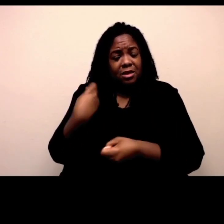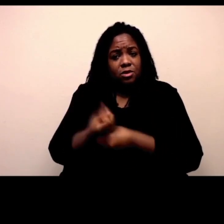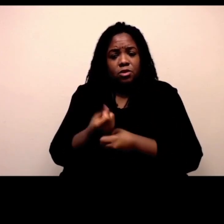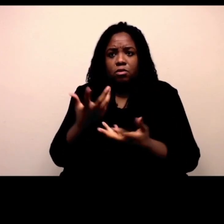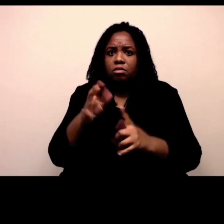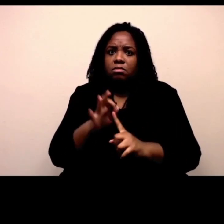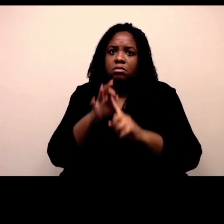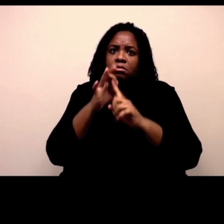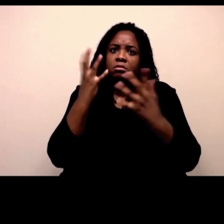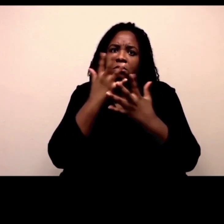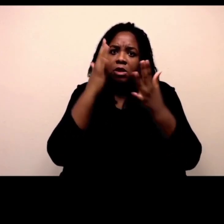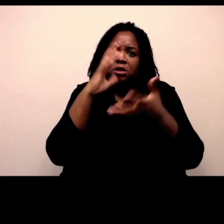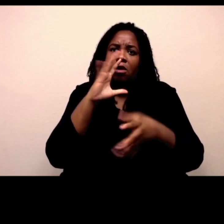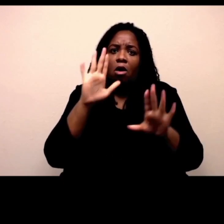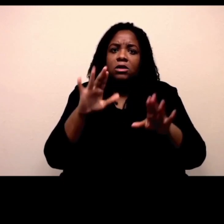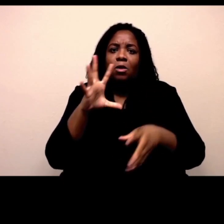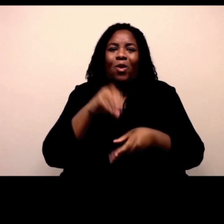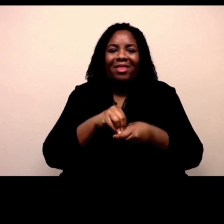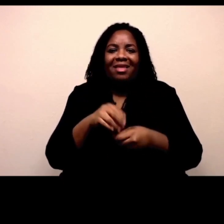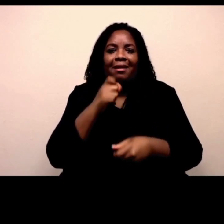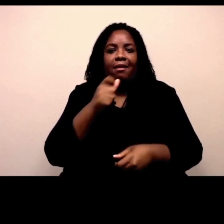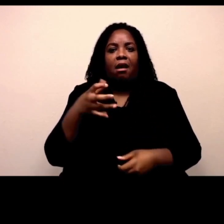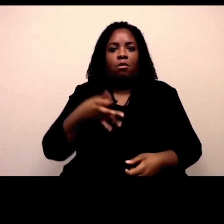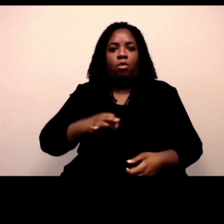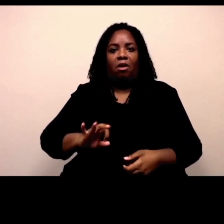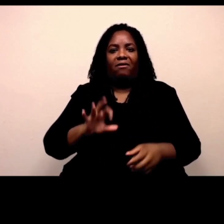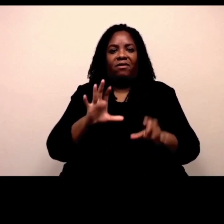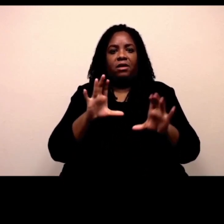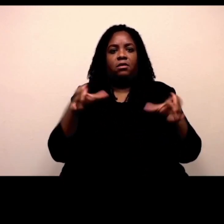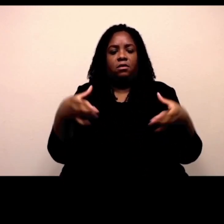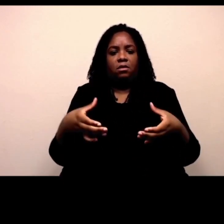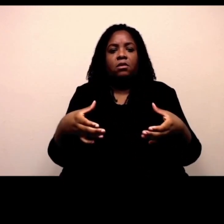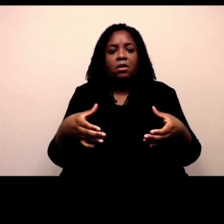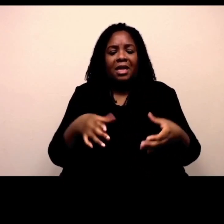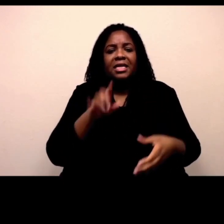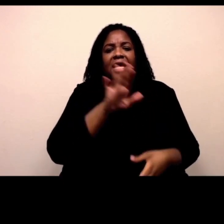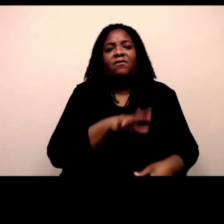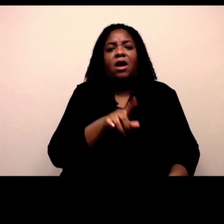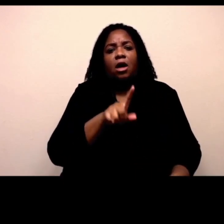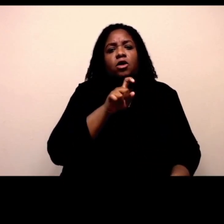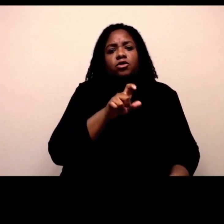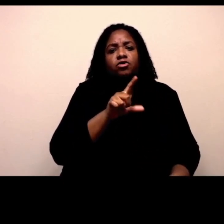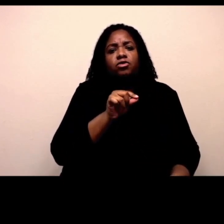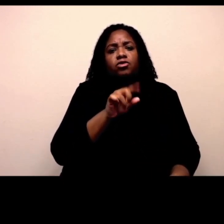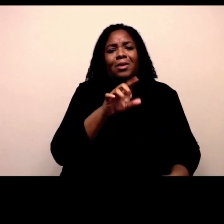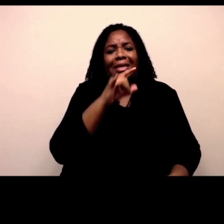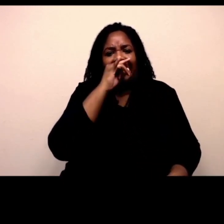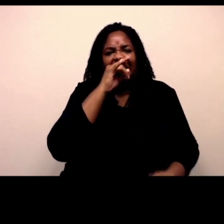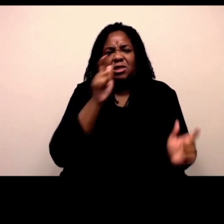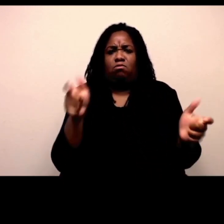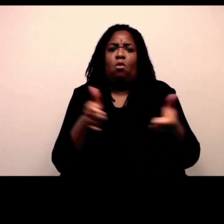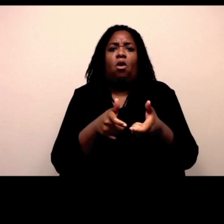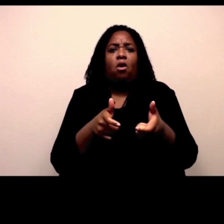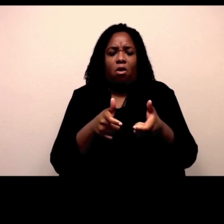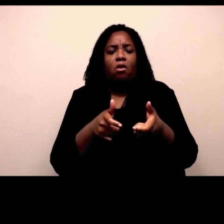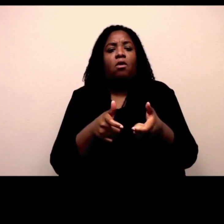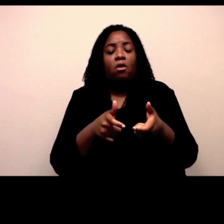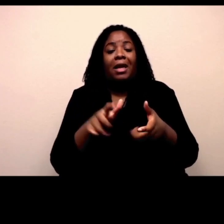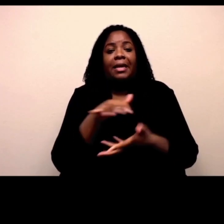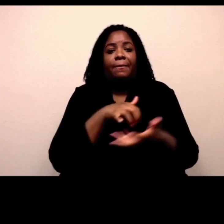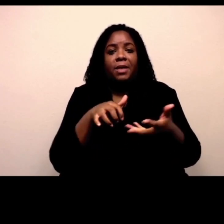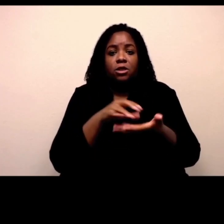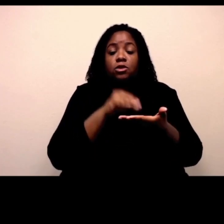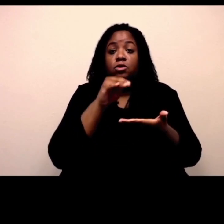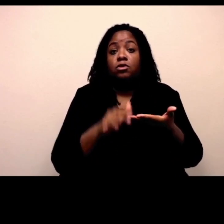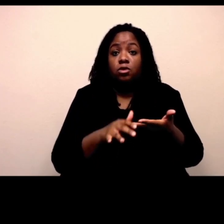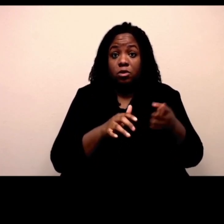housed within the nonprofit. So it was a very small, we only had about 120 kids. And it was a mix of students who